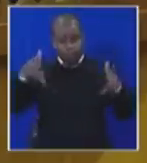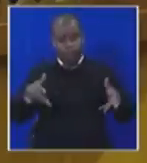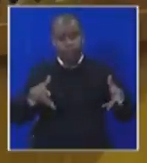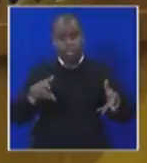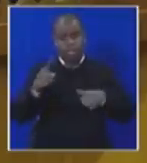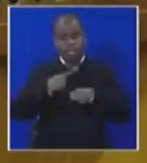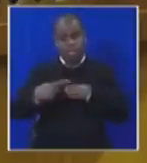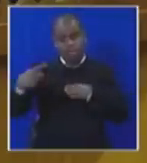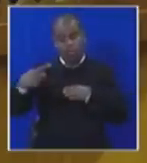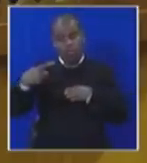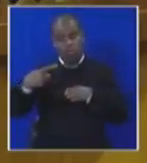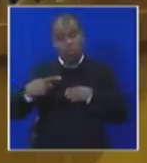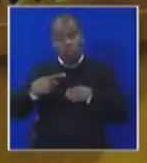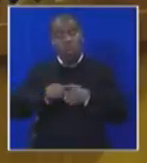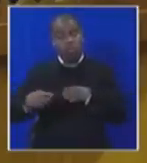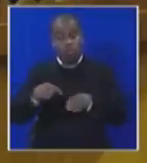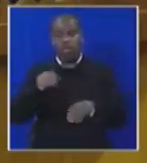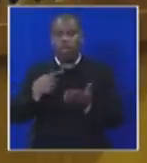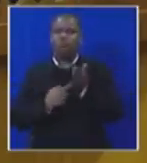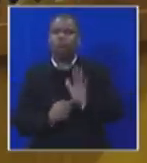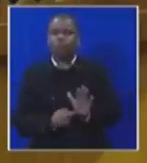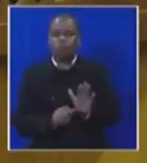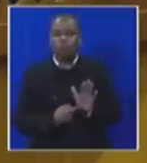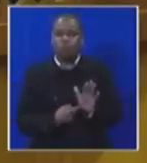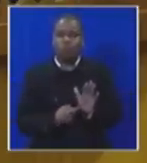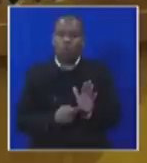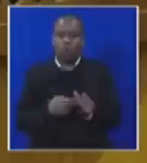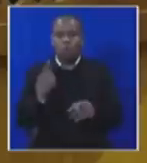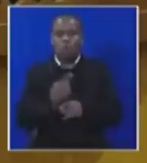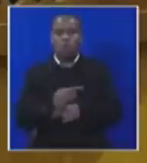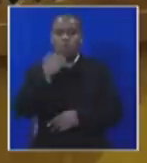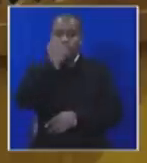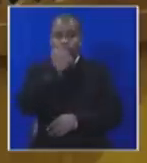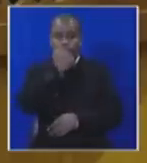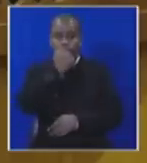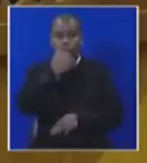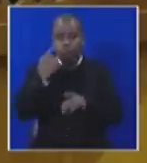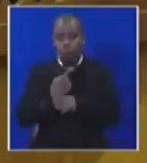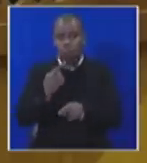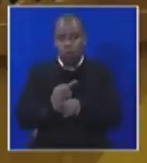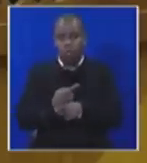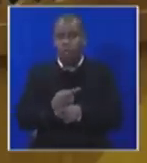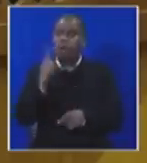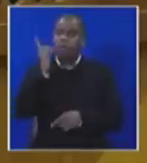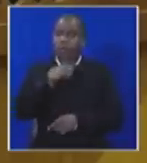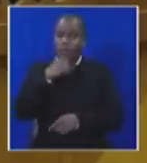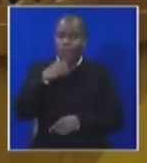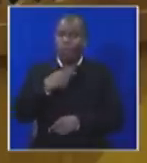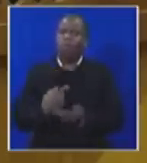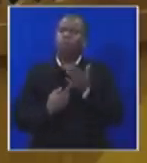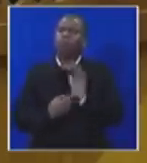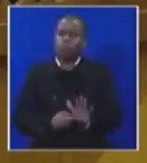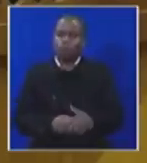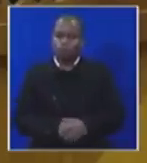you addressed us without so much as a hint of an apology for your premeditated deceit, was a